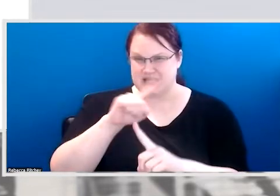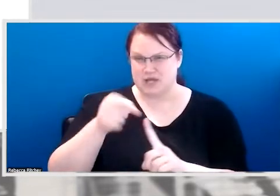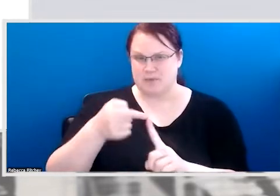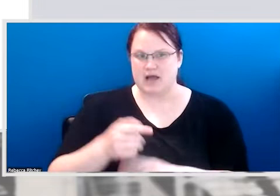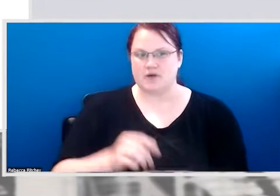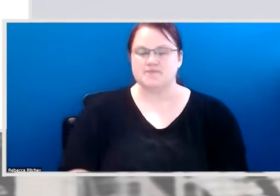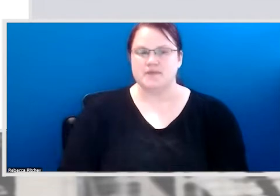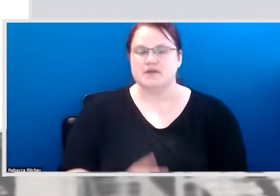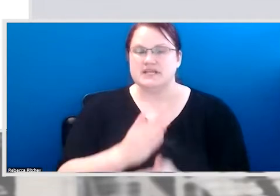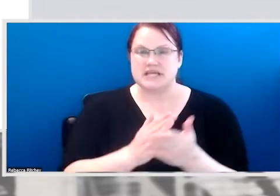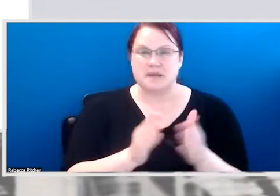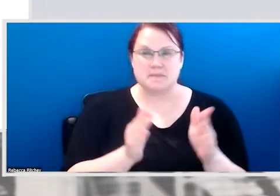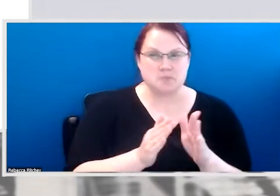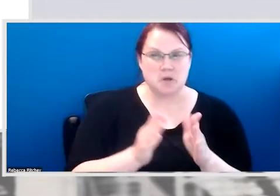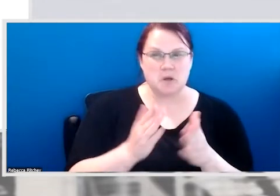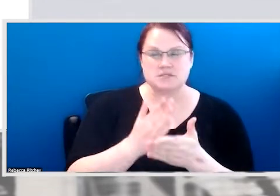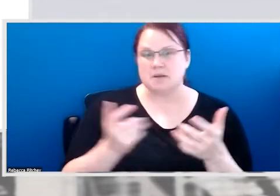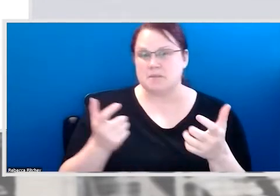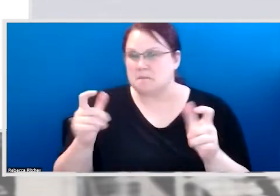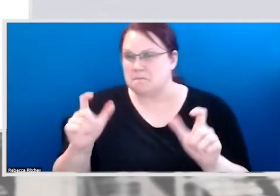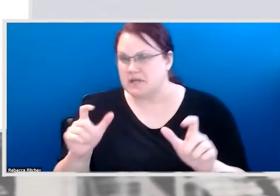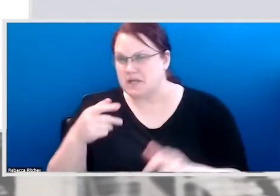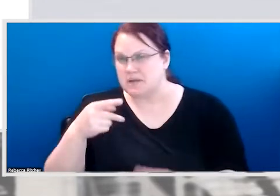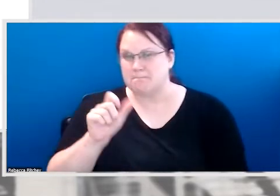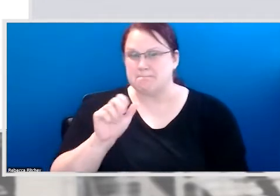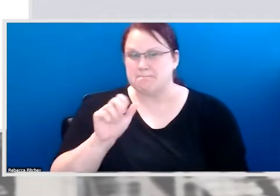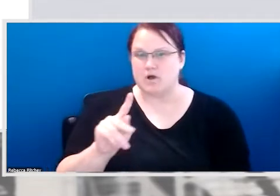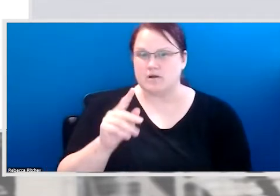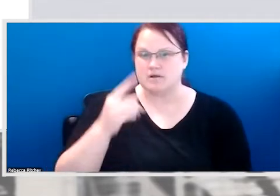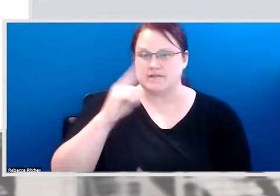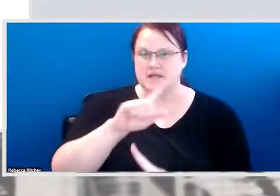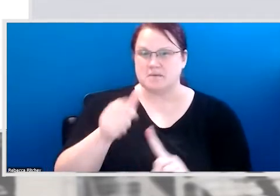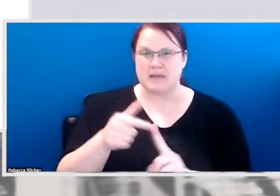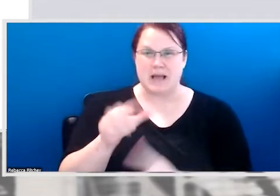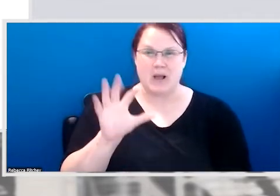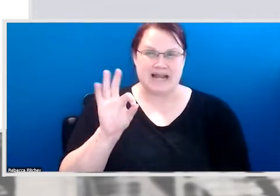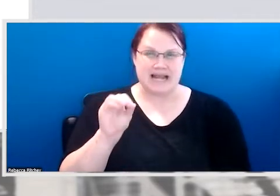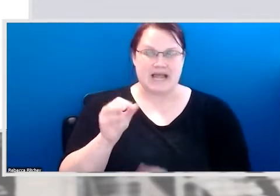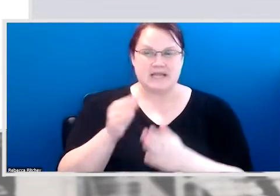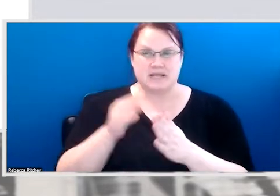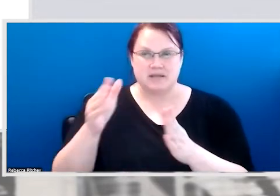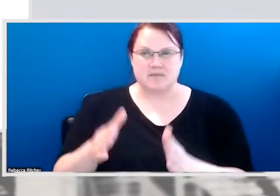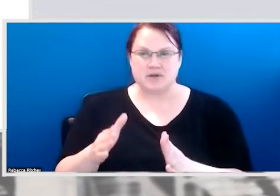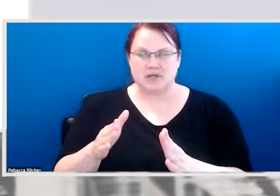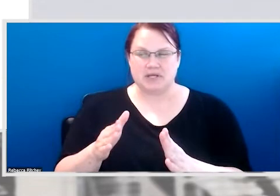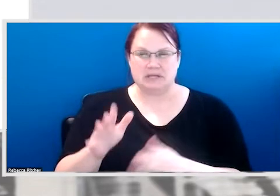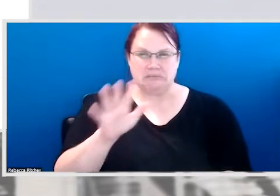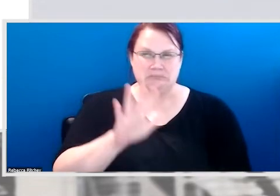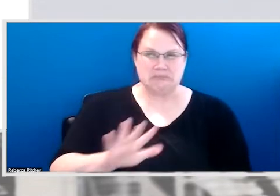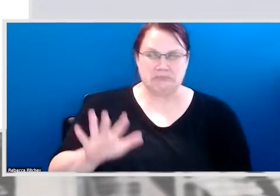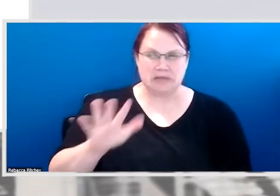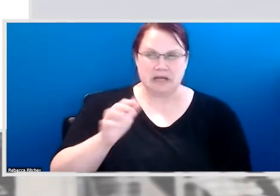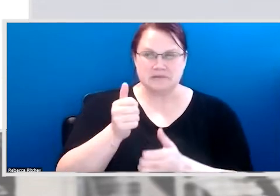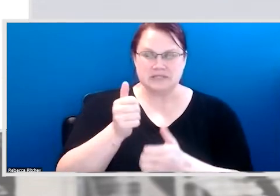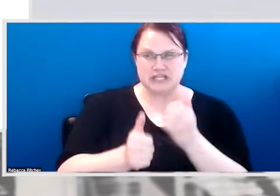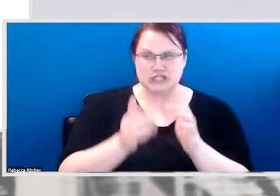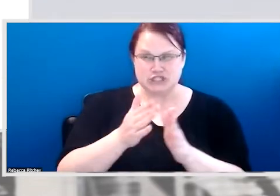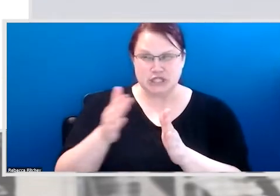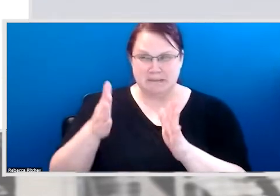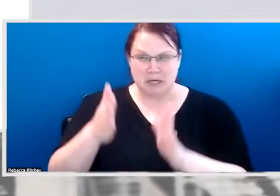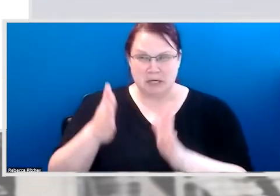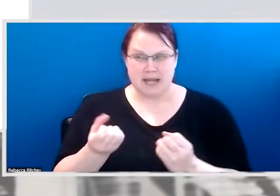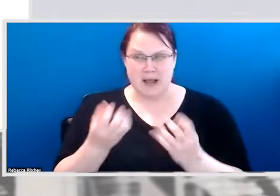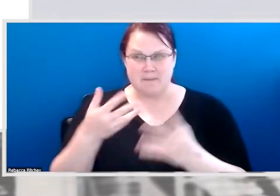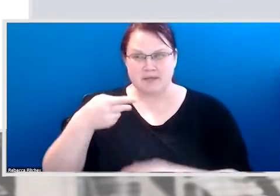Some are bigger, some are smaller. But if you think about 90 neighborhoods, roughly how many parks do you think are in each neighborhood? You can kind of take a guess that